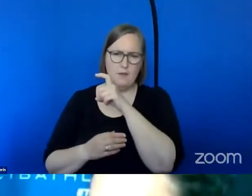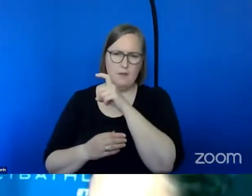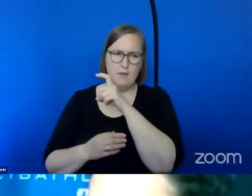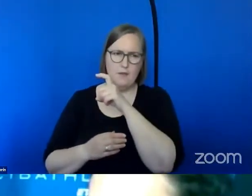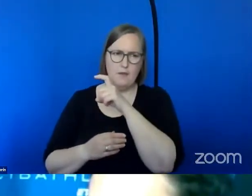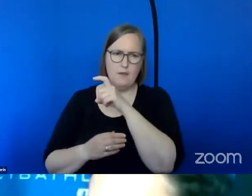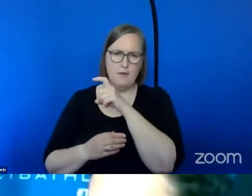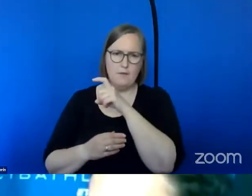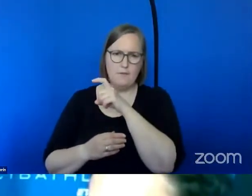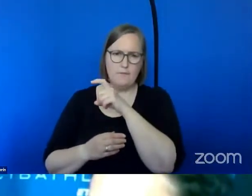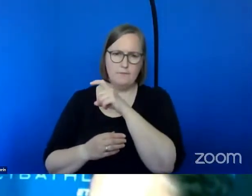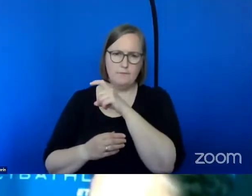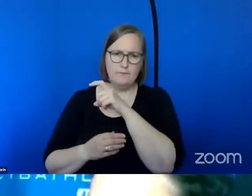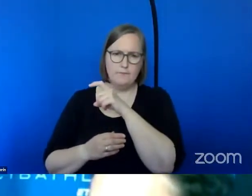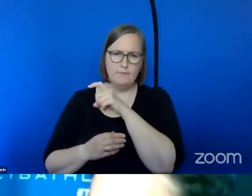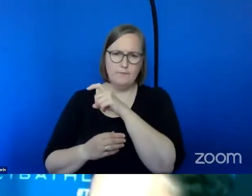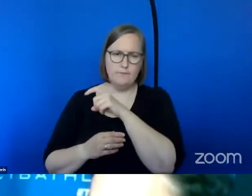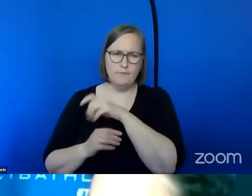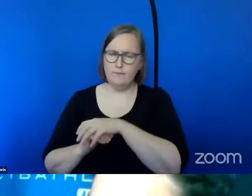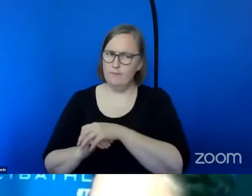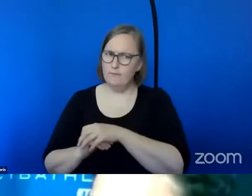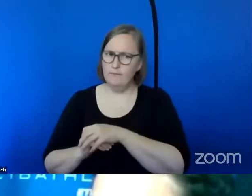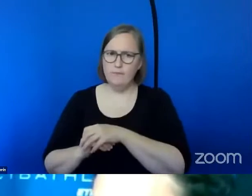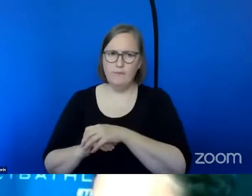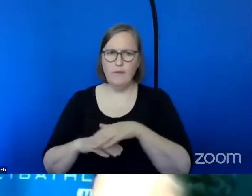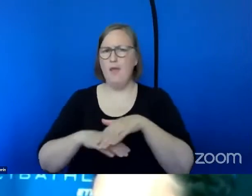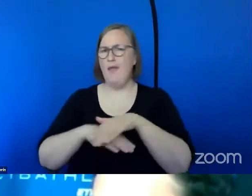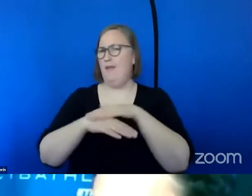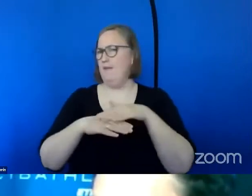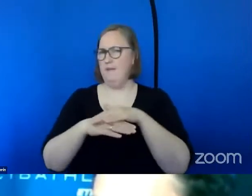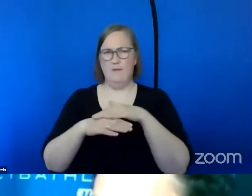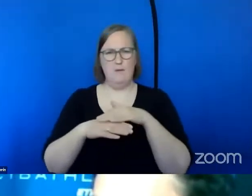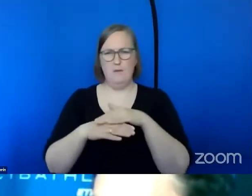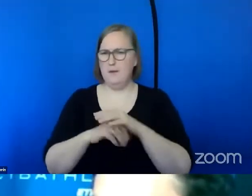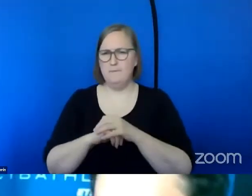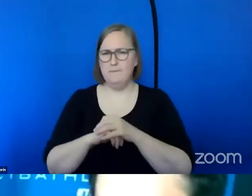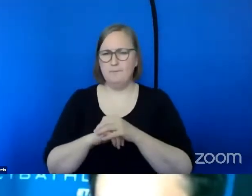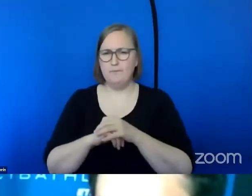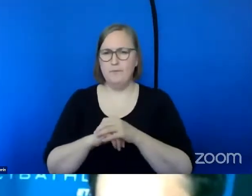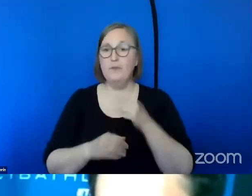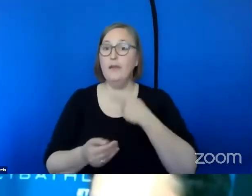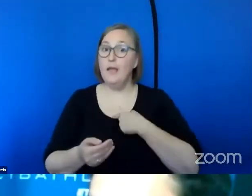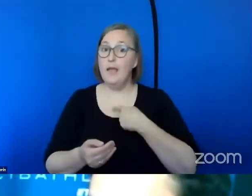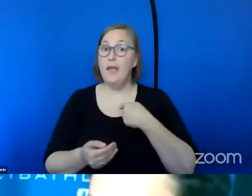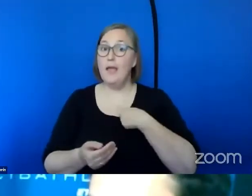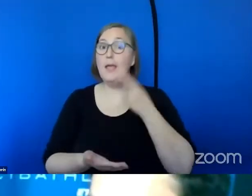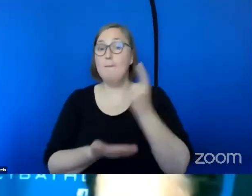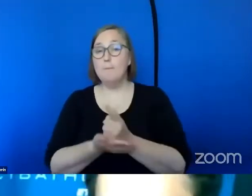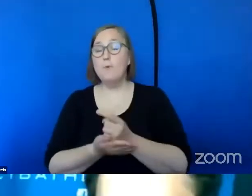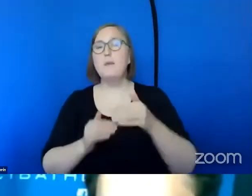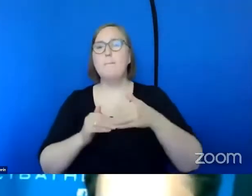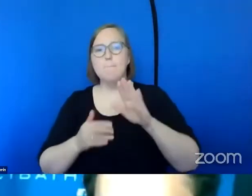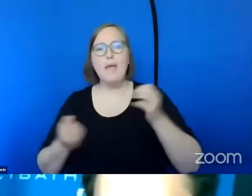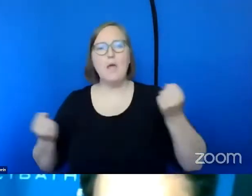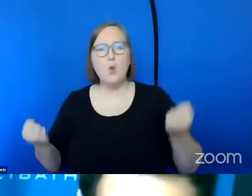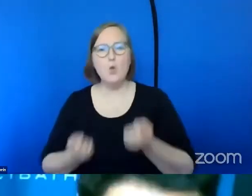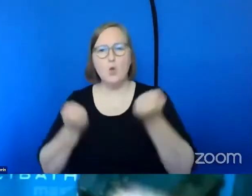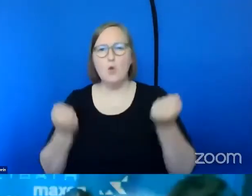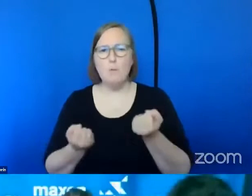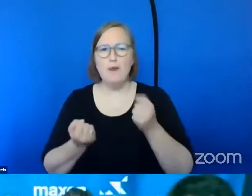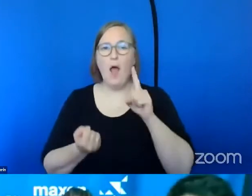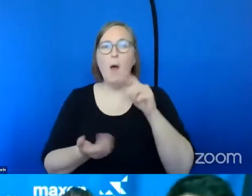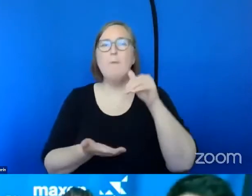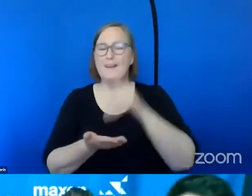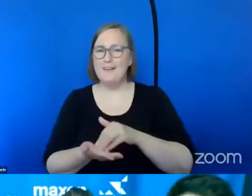promise you, we will be ready a better score for the CYBATHLON in Zurich.